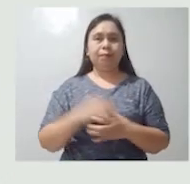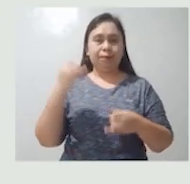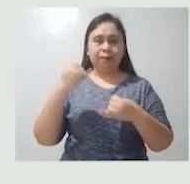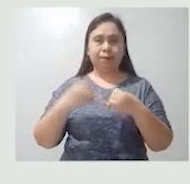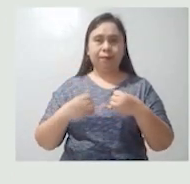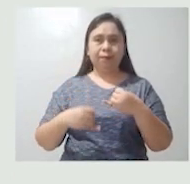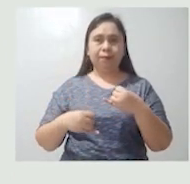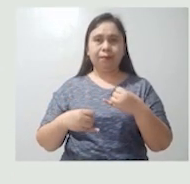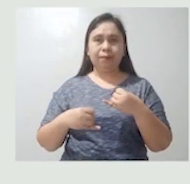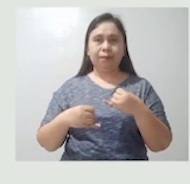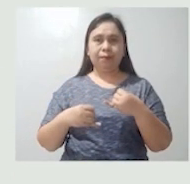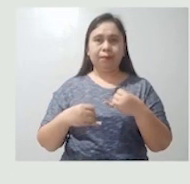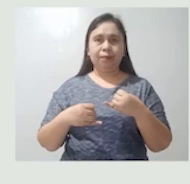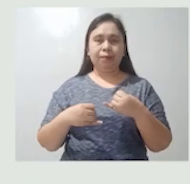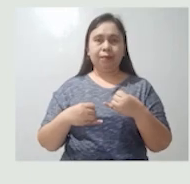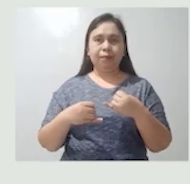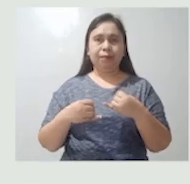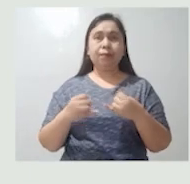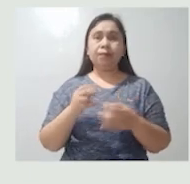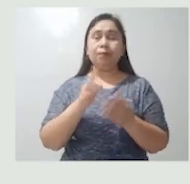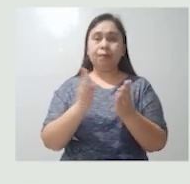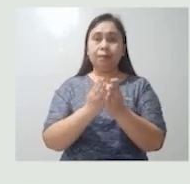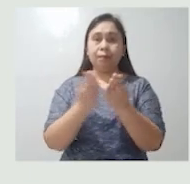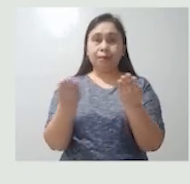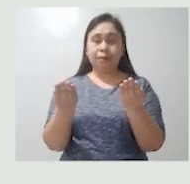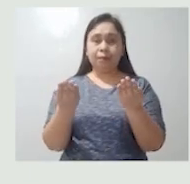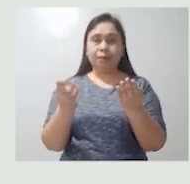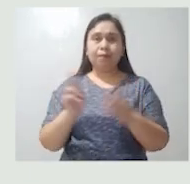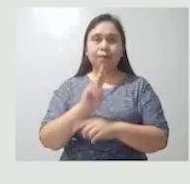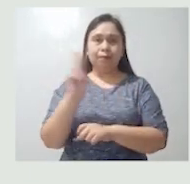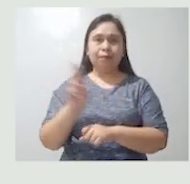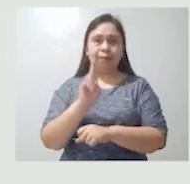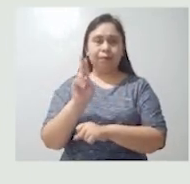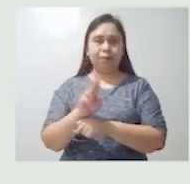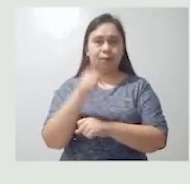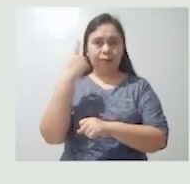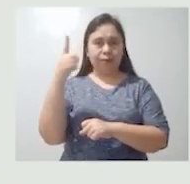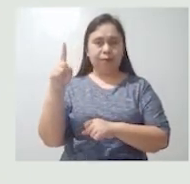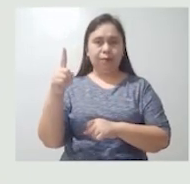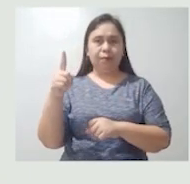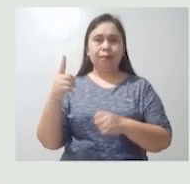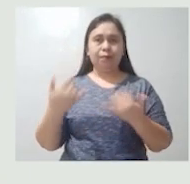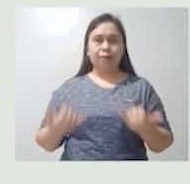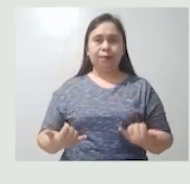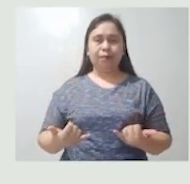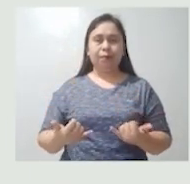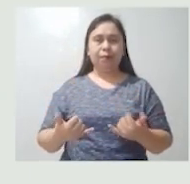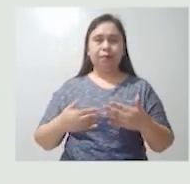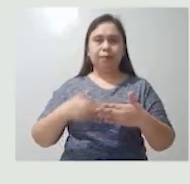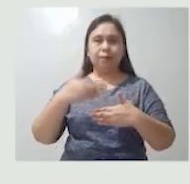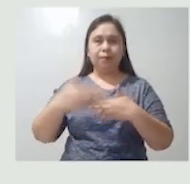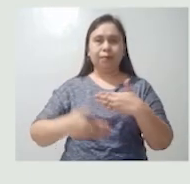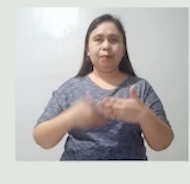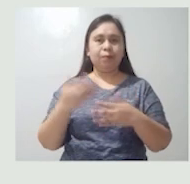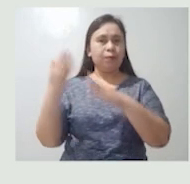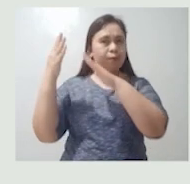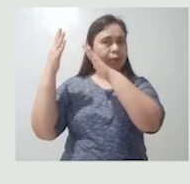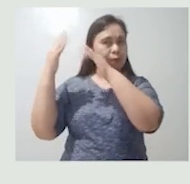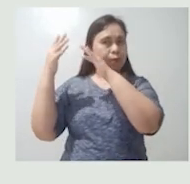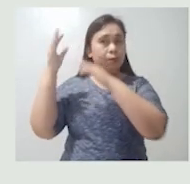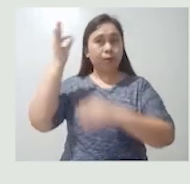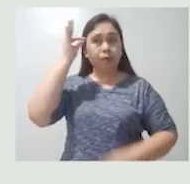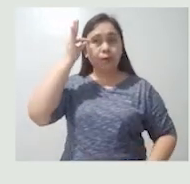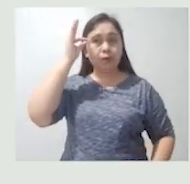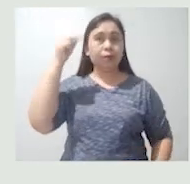Lastly, here are my references for today's episode of Fernandino Teens TV. I hope that